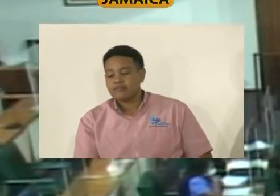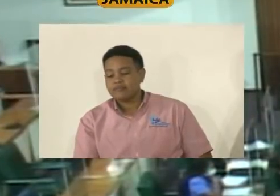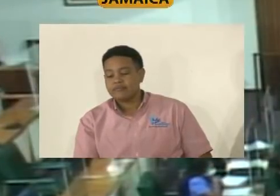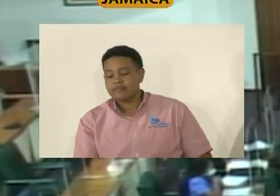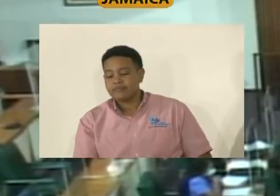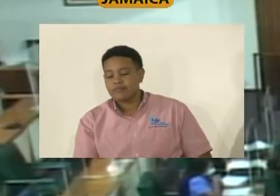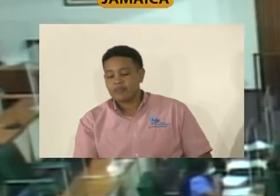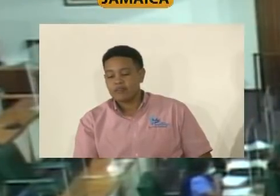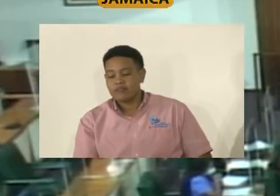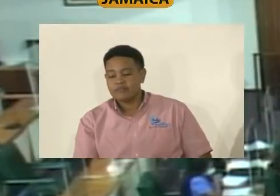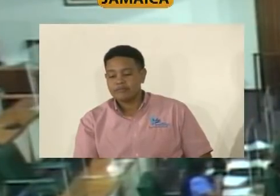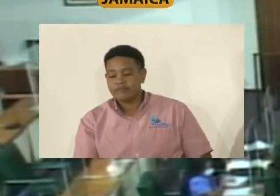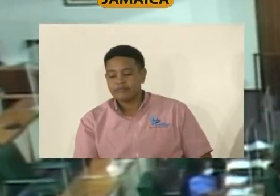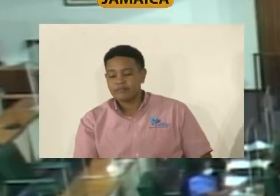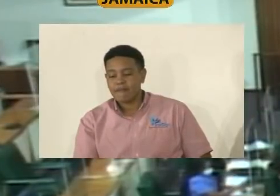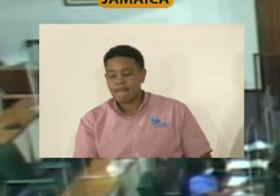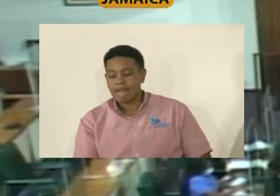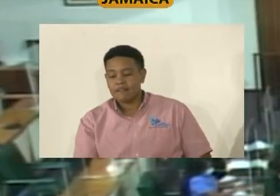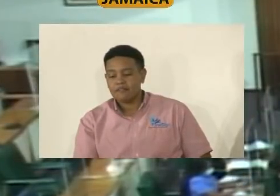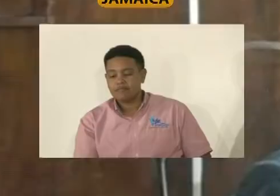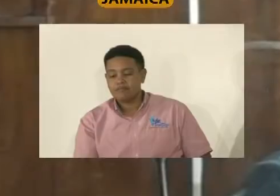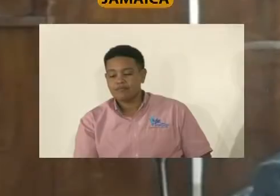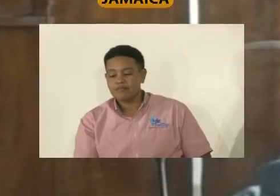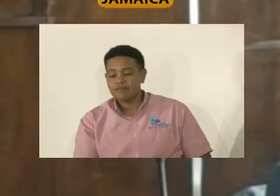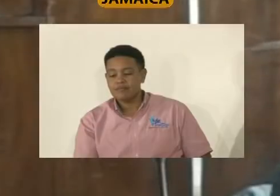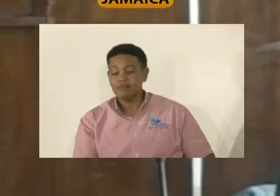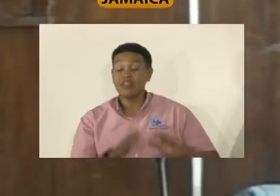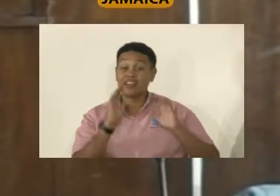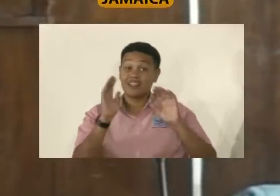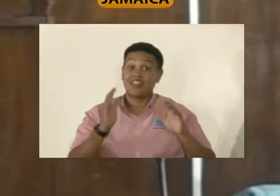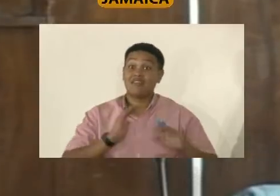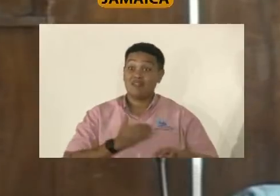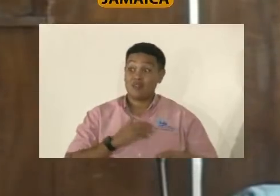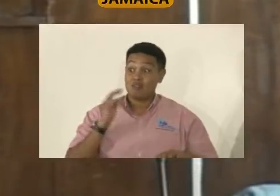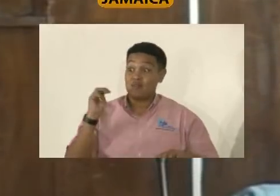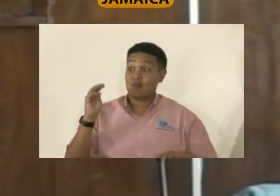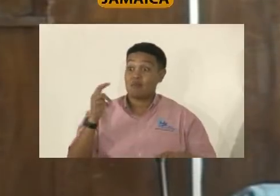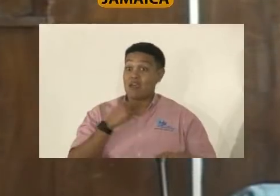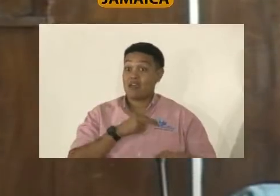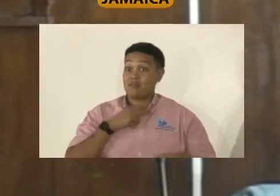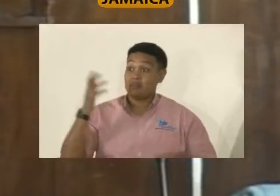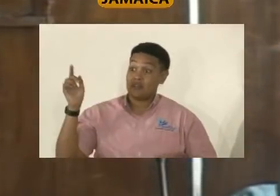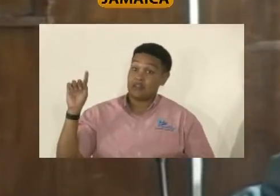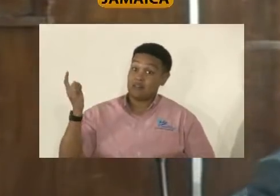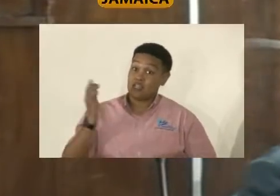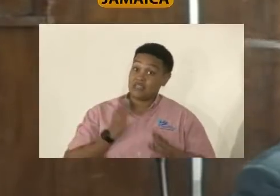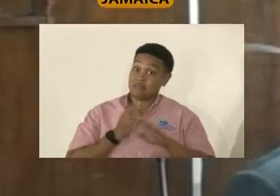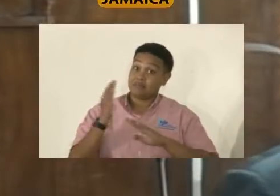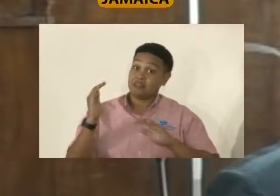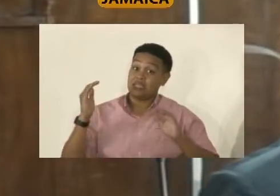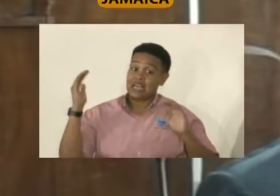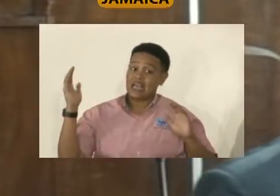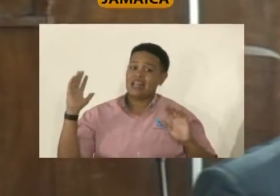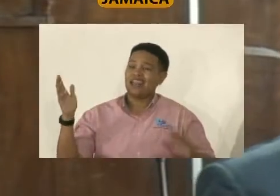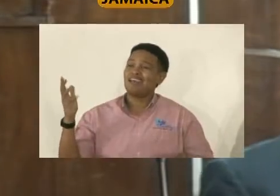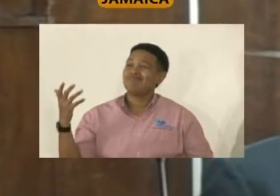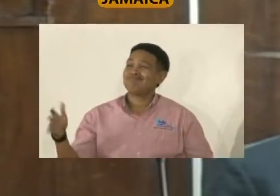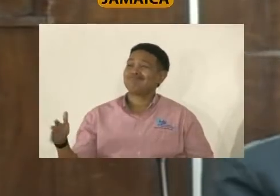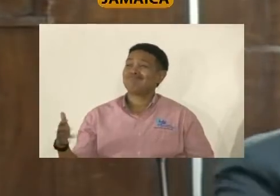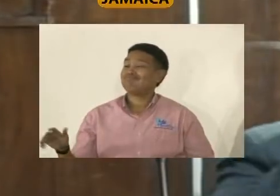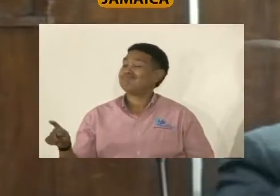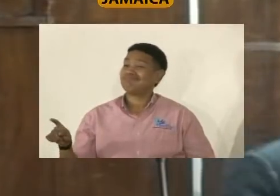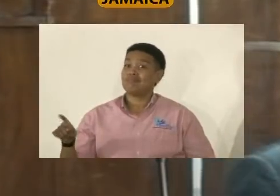That has left our premier facility in the West in a suboptimal state and